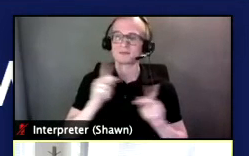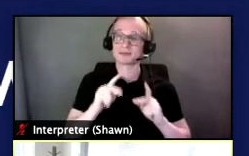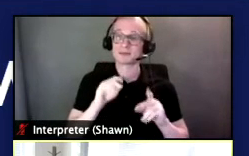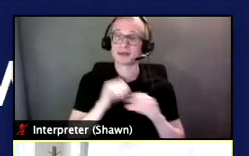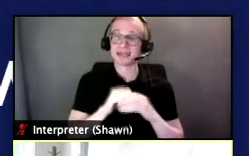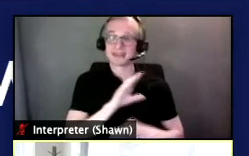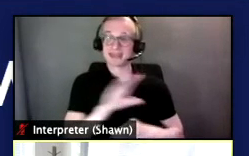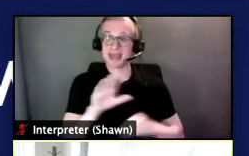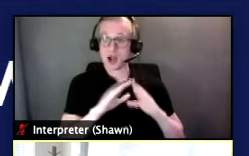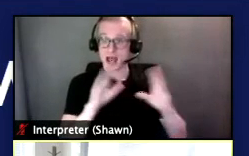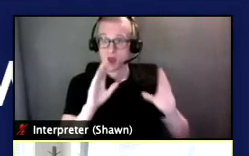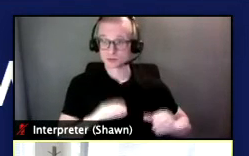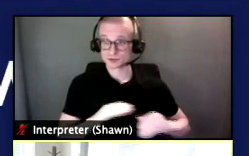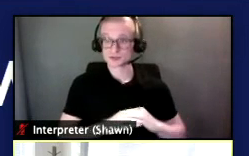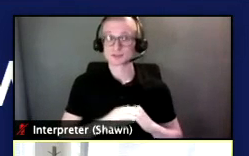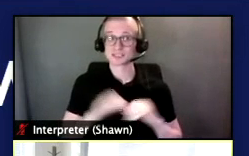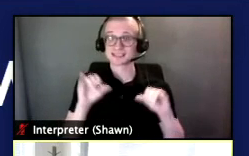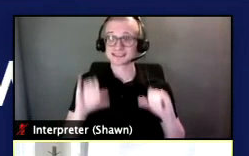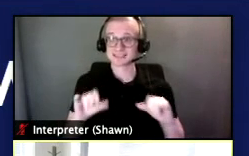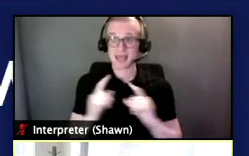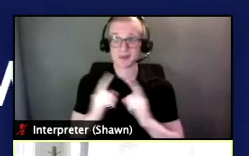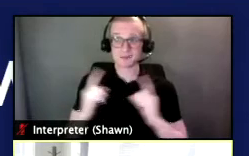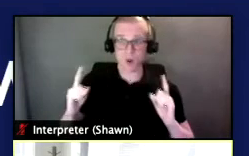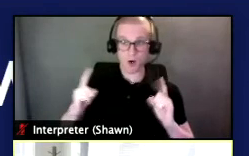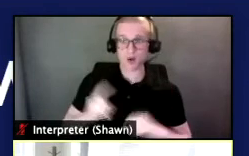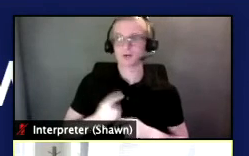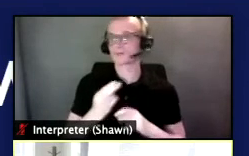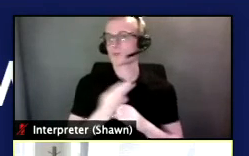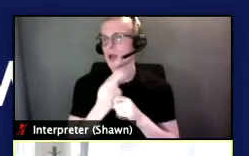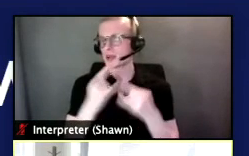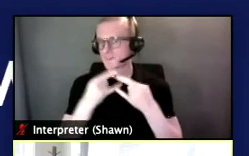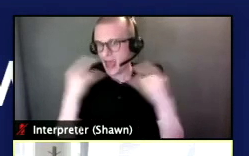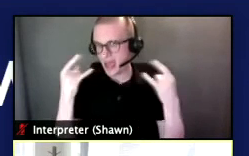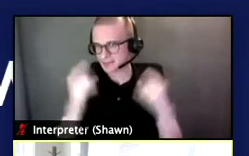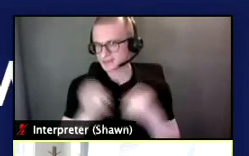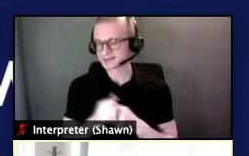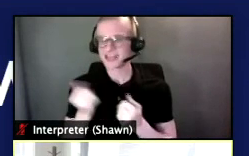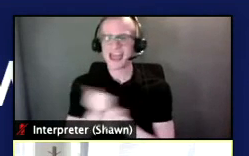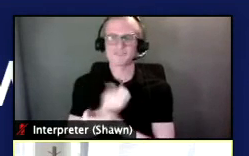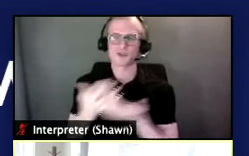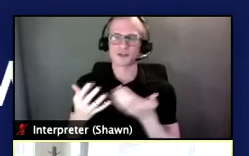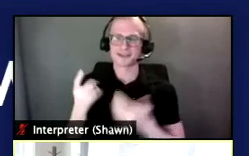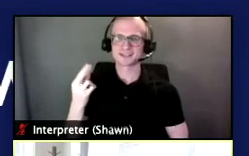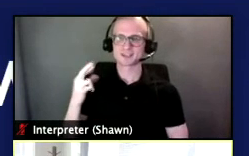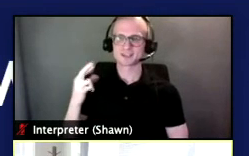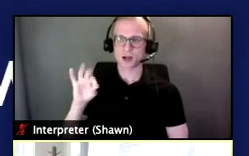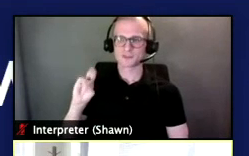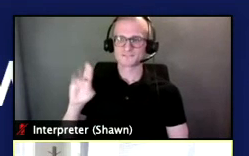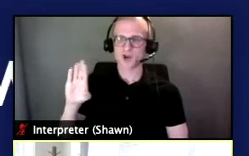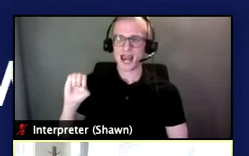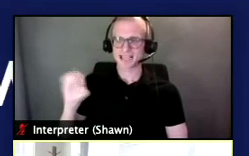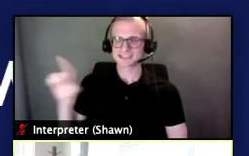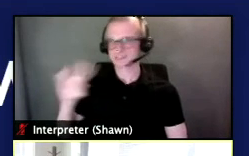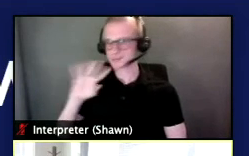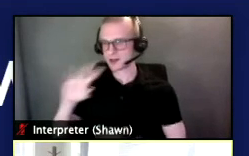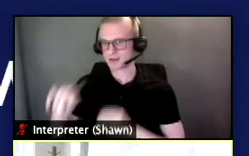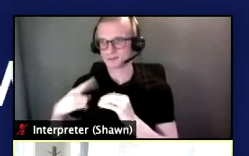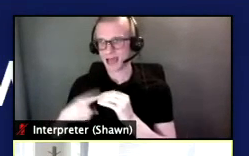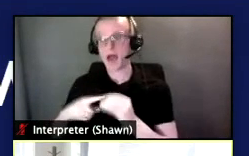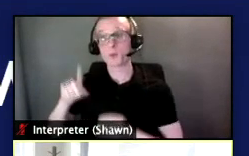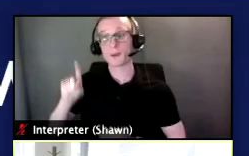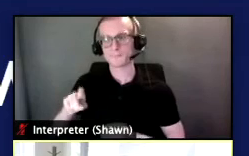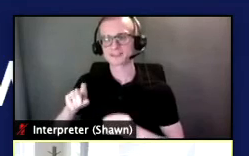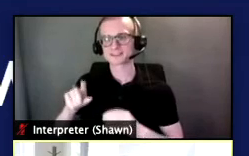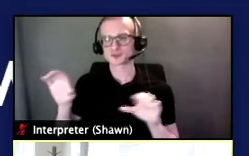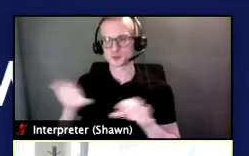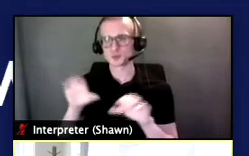wearing a mask. So all the things that Dr. France talked about, that's what we need to have happen to make sure that we do as